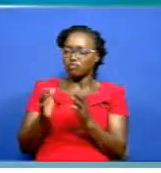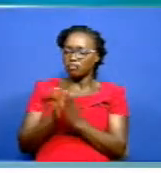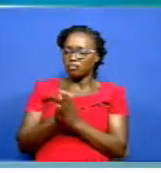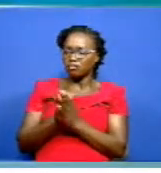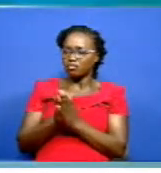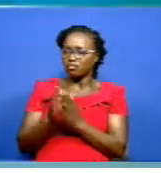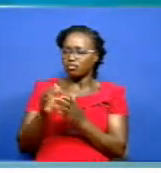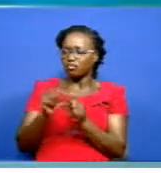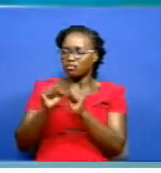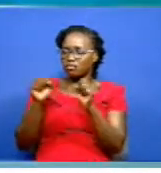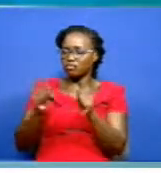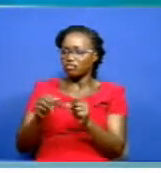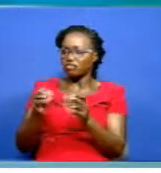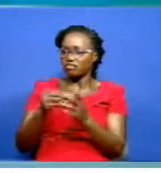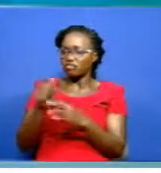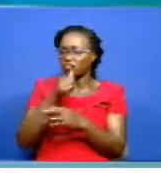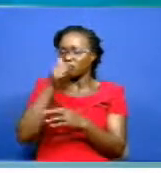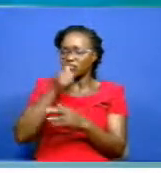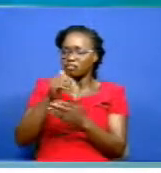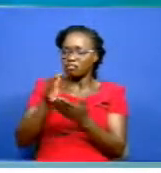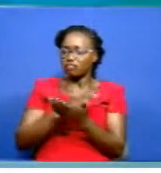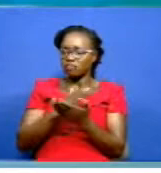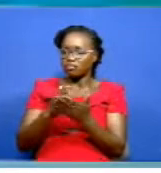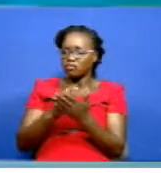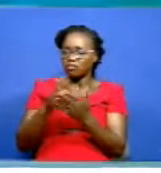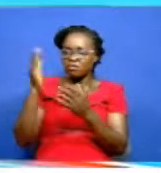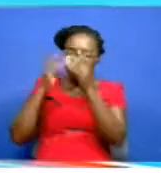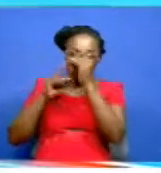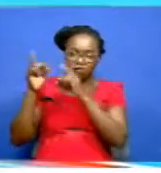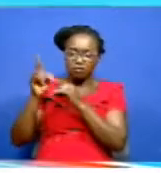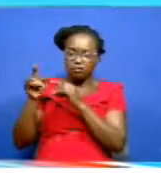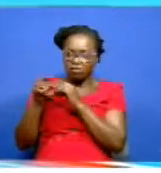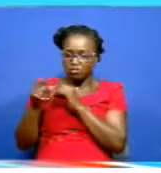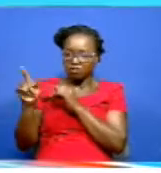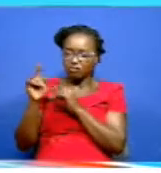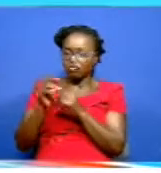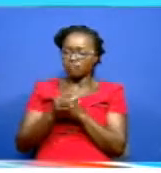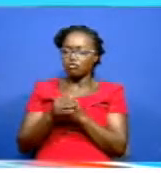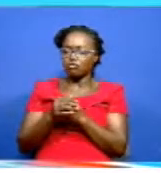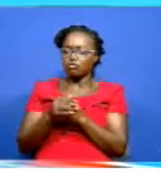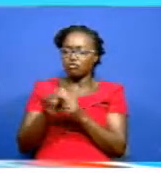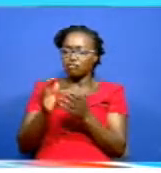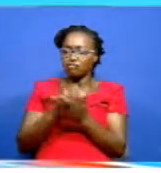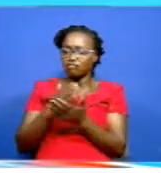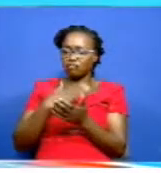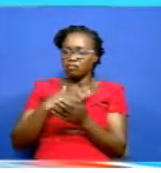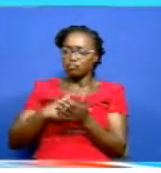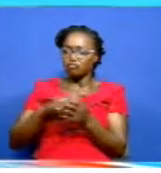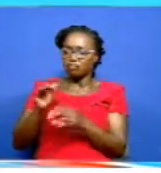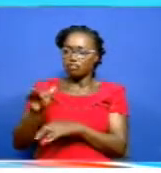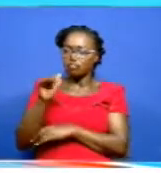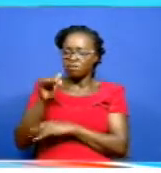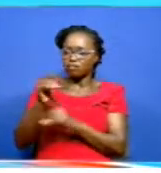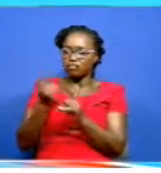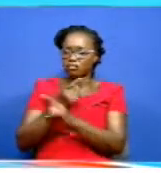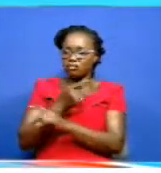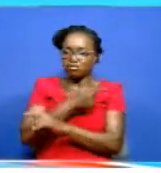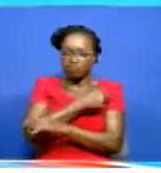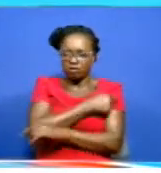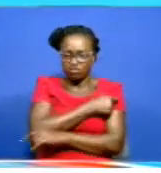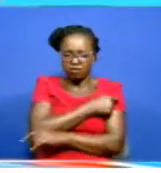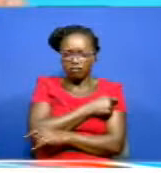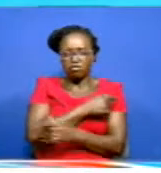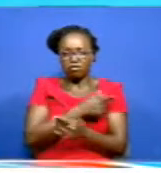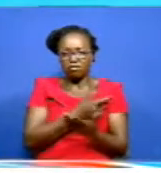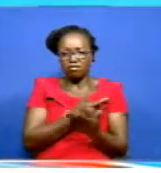private sector. But that's all dependent. Yeah. Of course, somebody is asking, what is the difference of the vaccines? Of course, we will touch